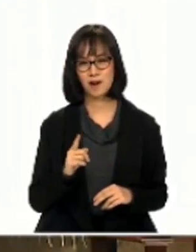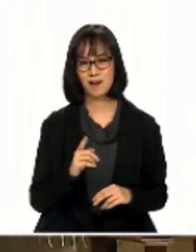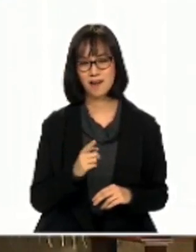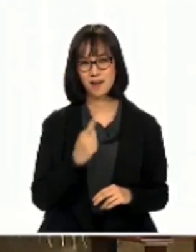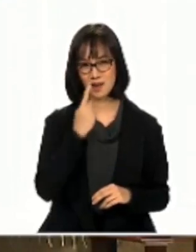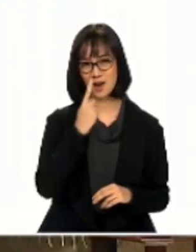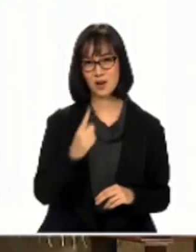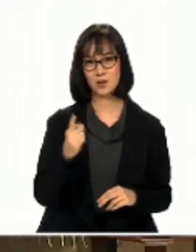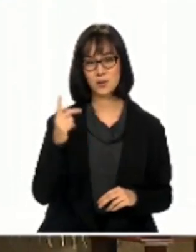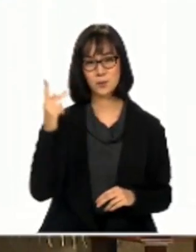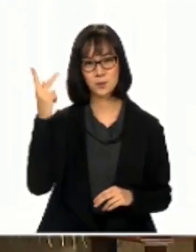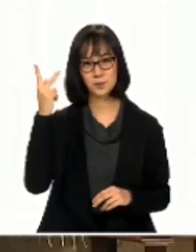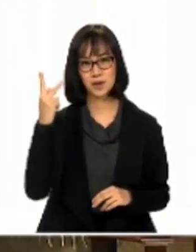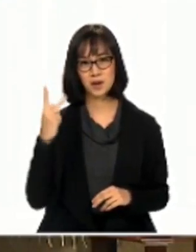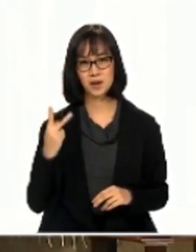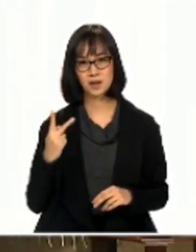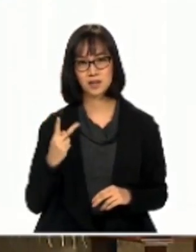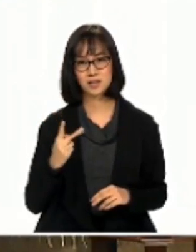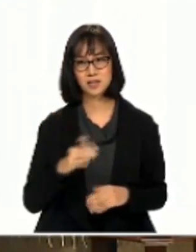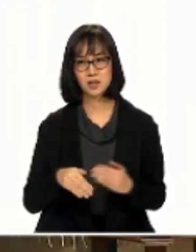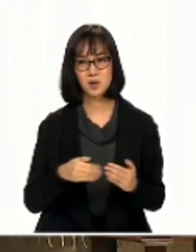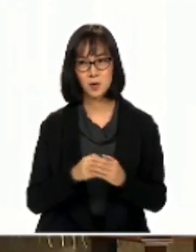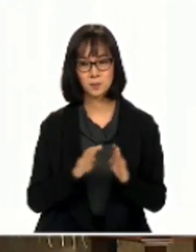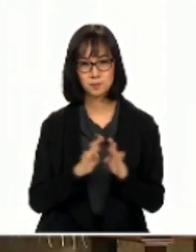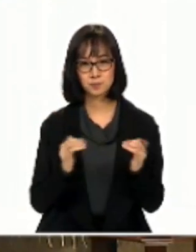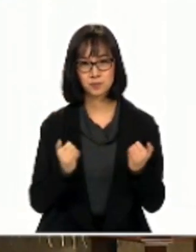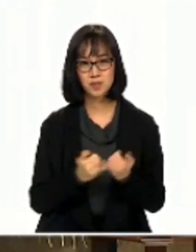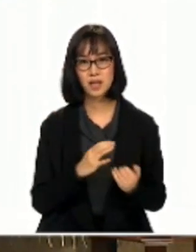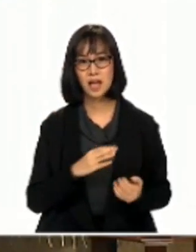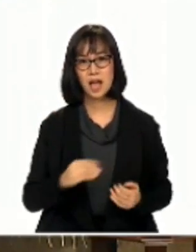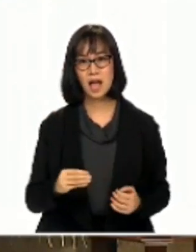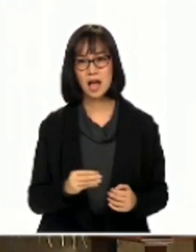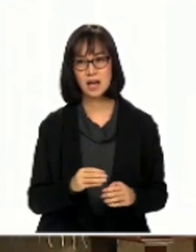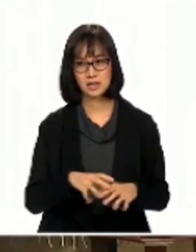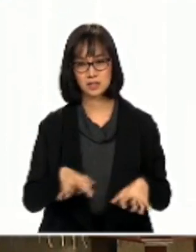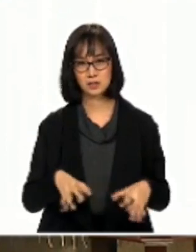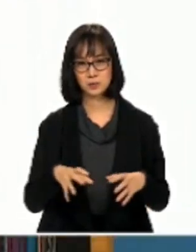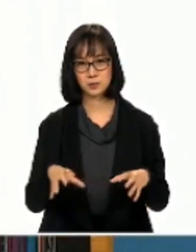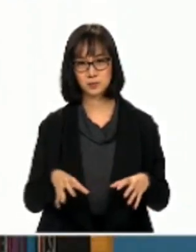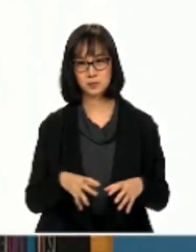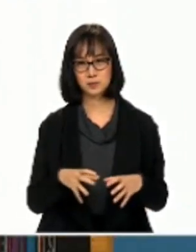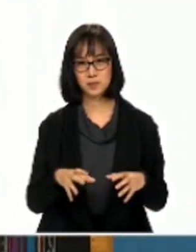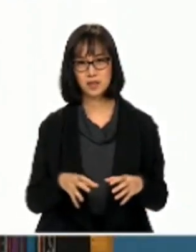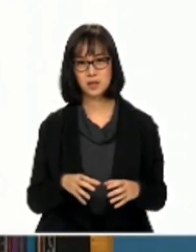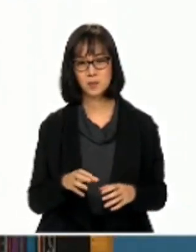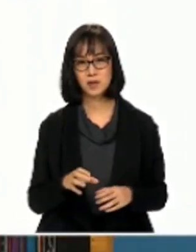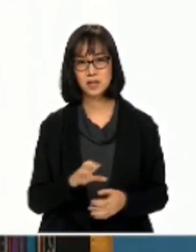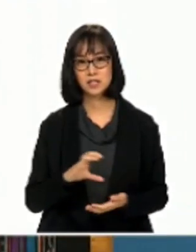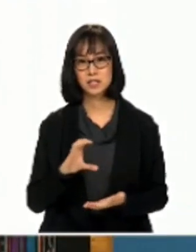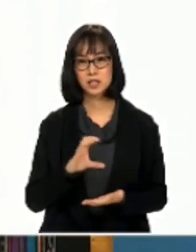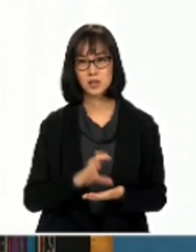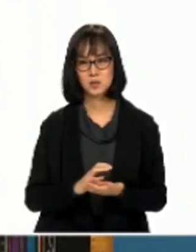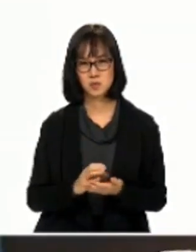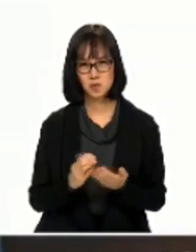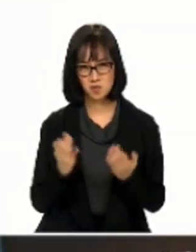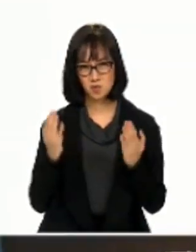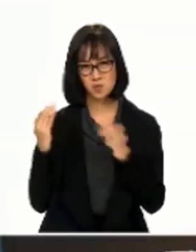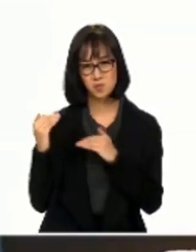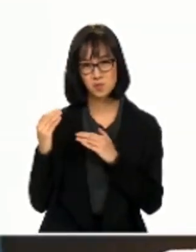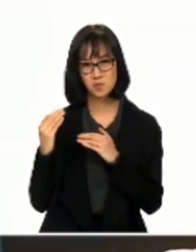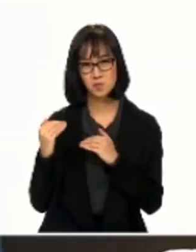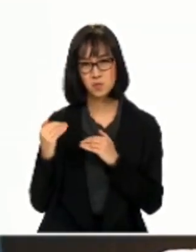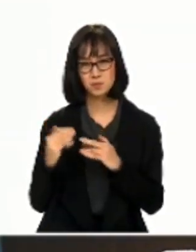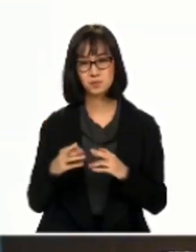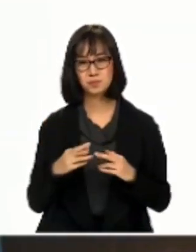all barangays, and the expansion of the Malasakit centers are what we also hope to achieve through the